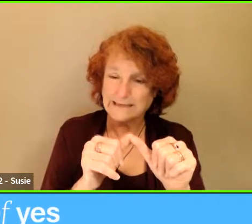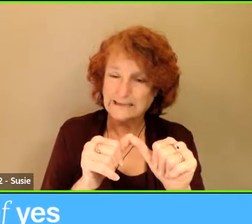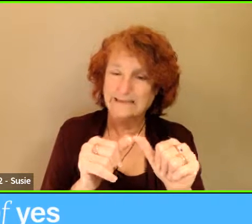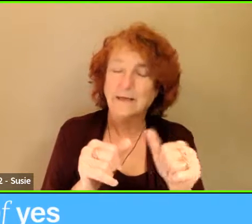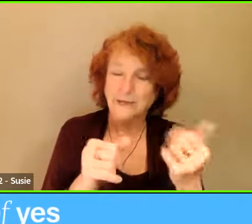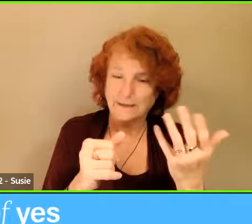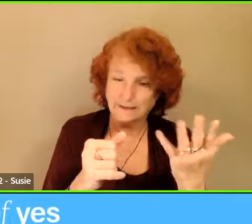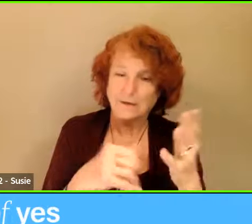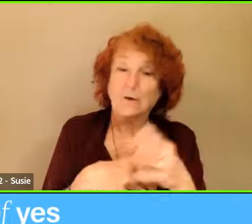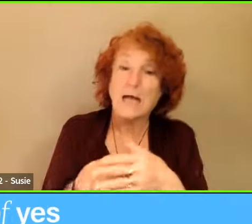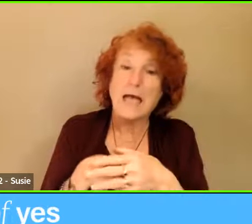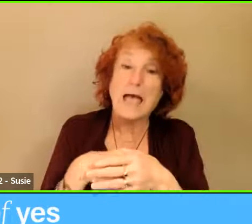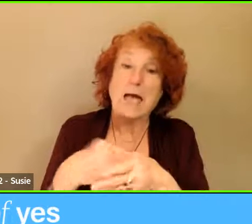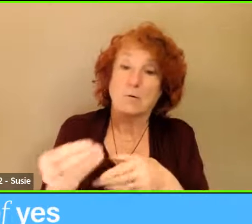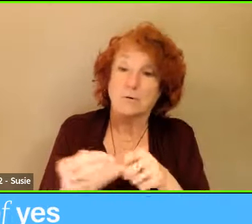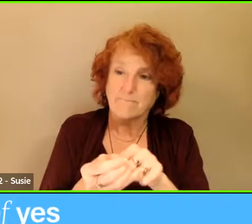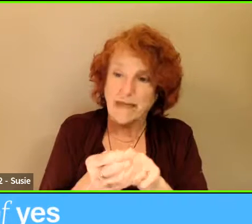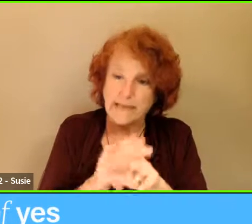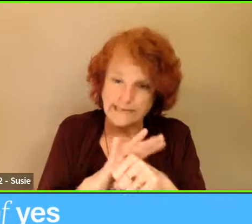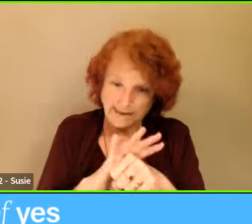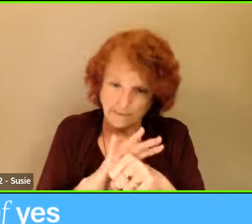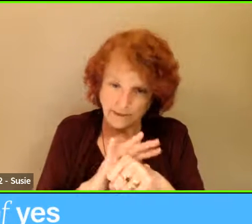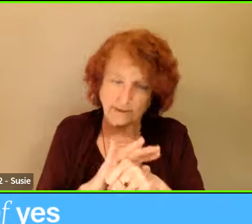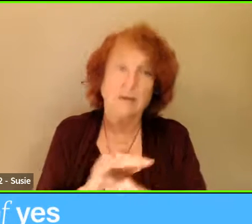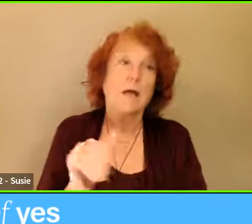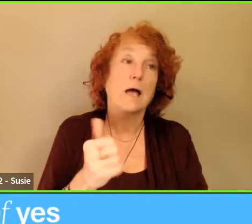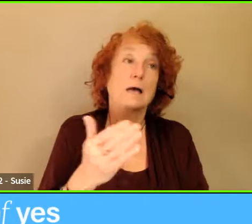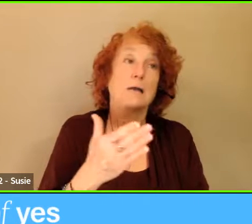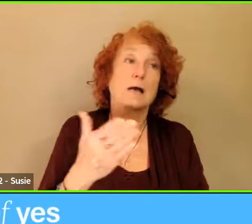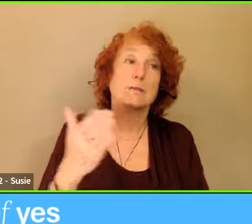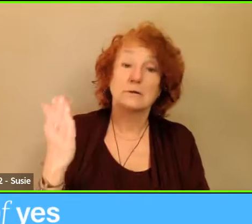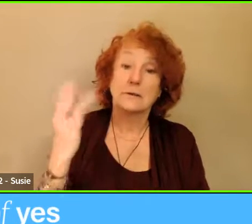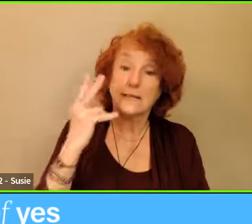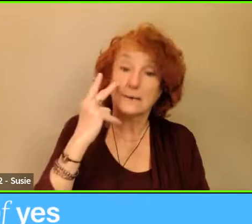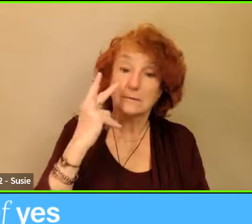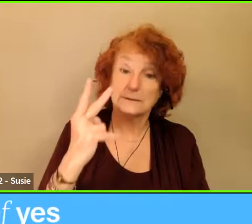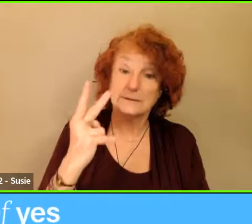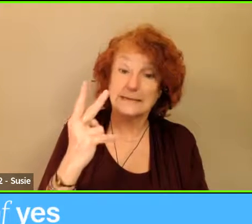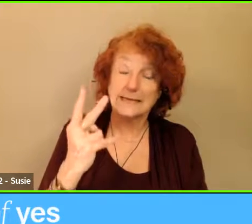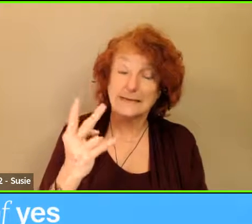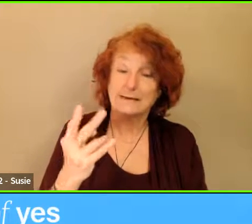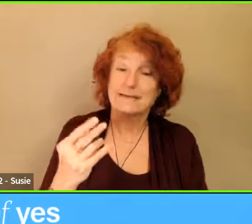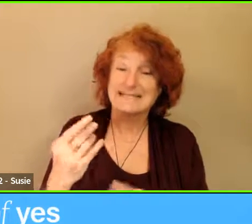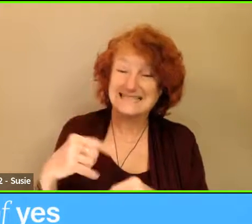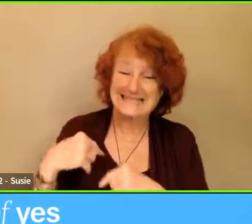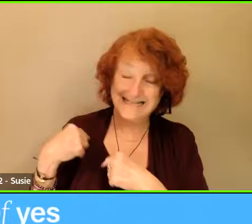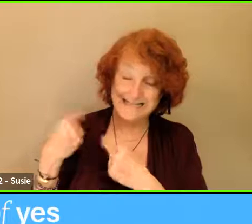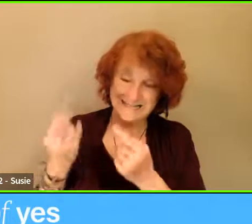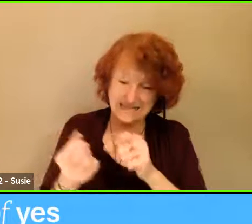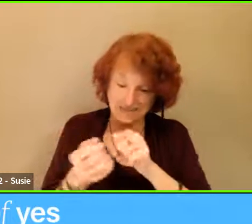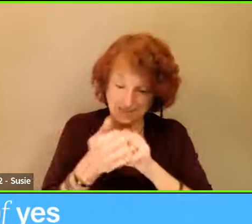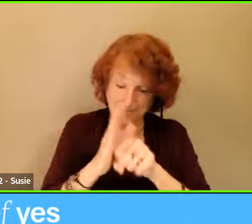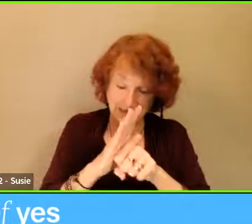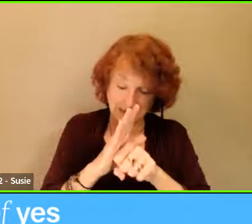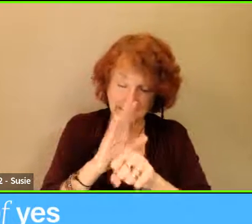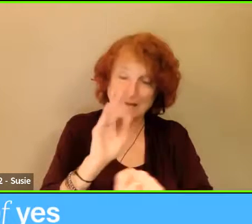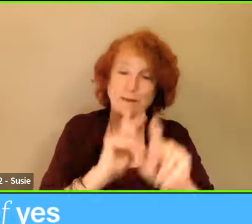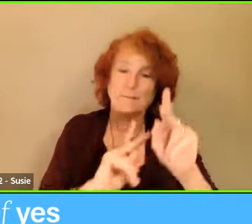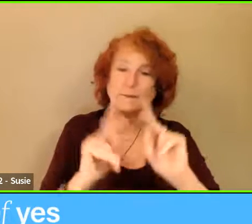pandemic. Another thing we've seen emerging from the pandemic is people consuming more